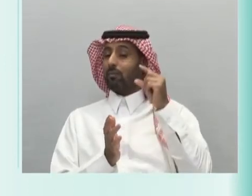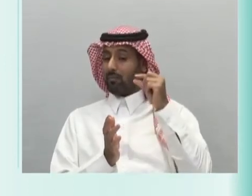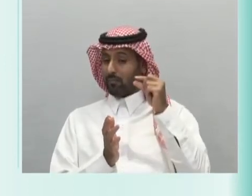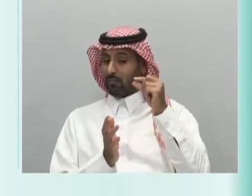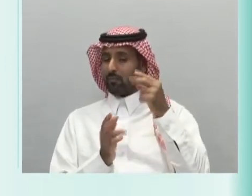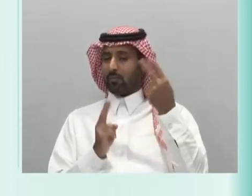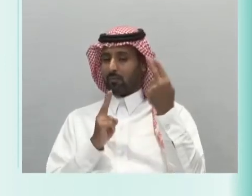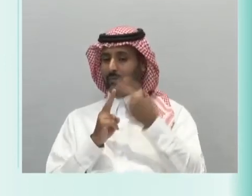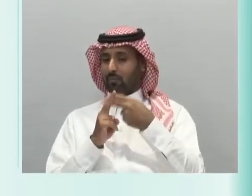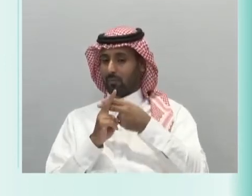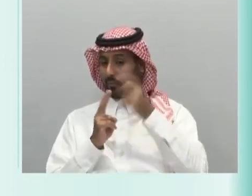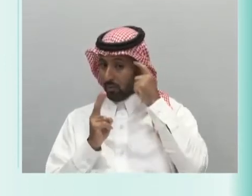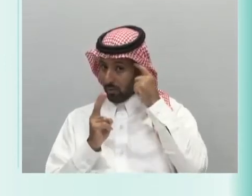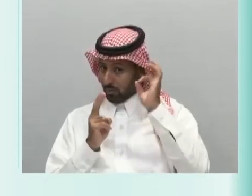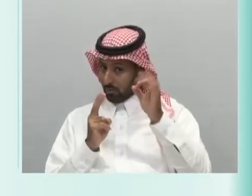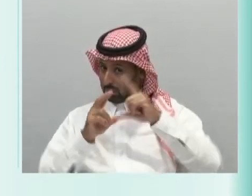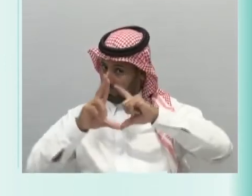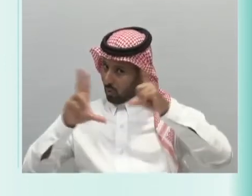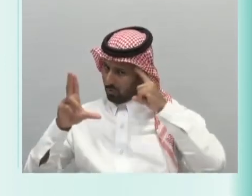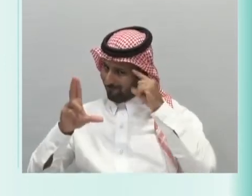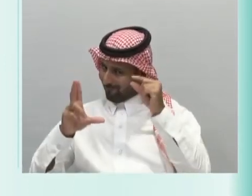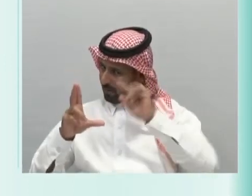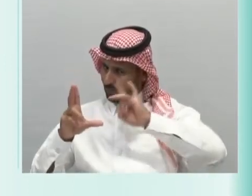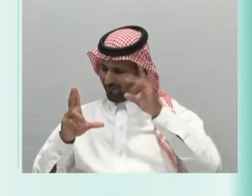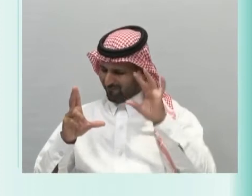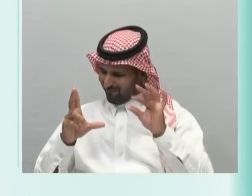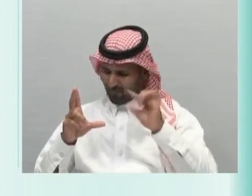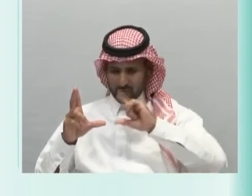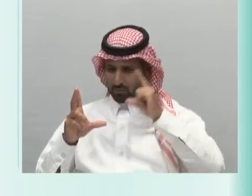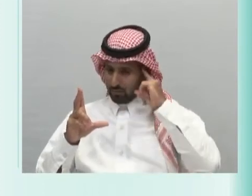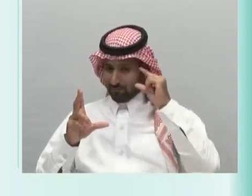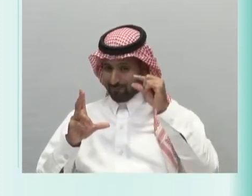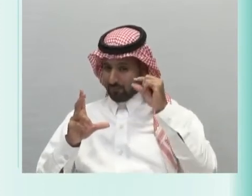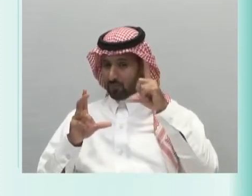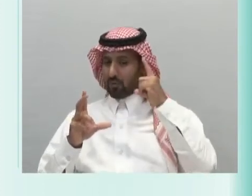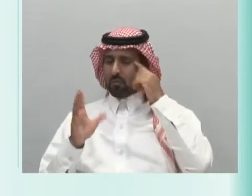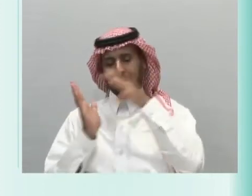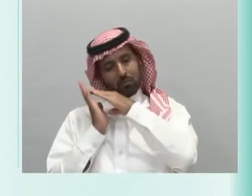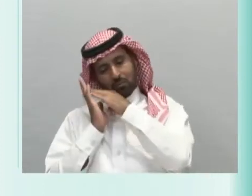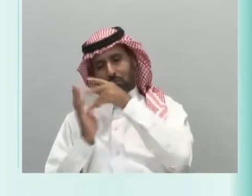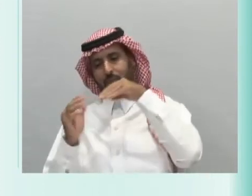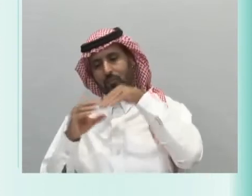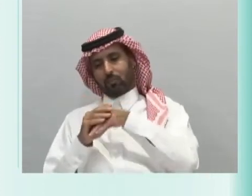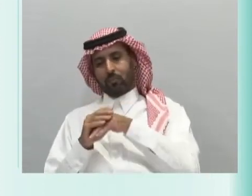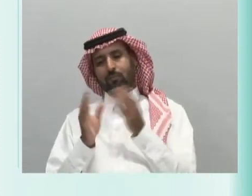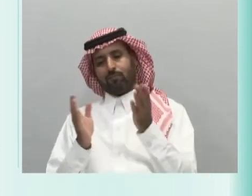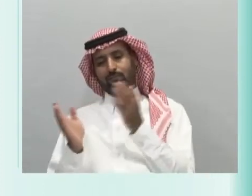hotels. Hotels. Okay, are you Amazon Tower Hotel? This word is connect.